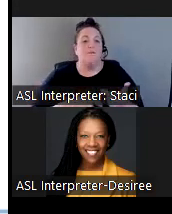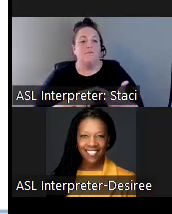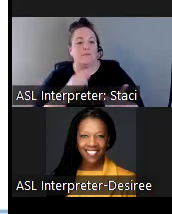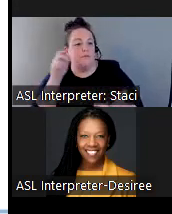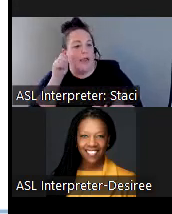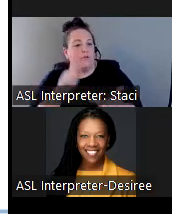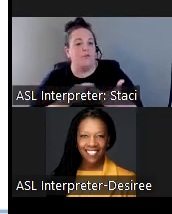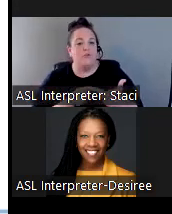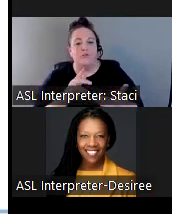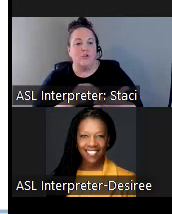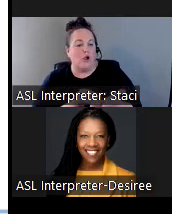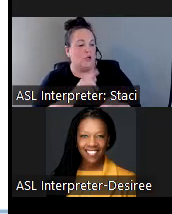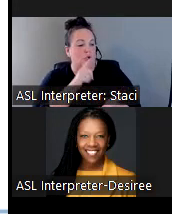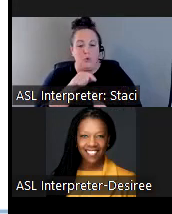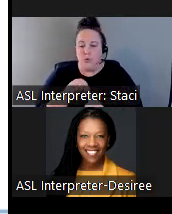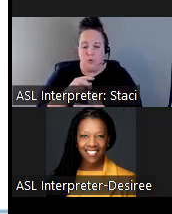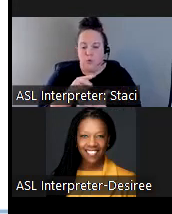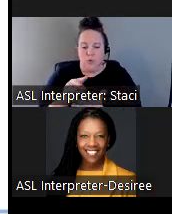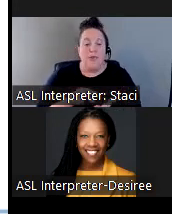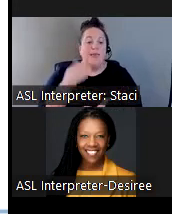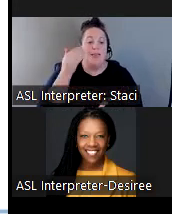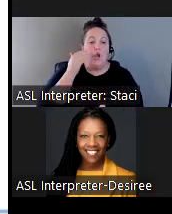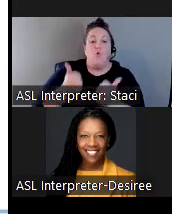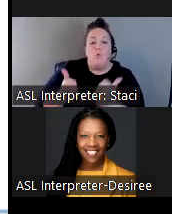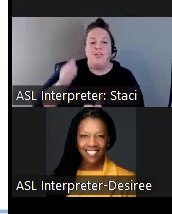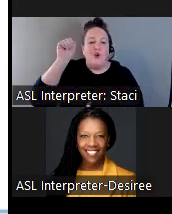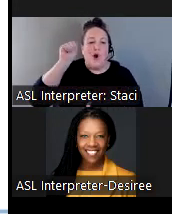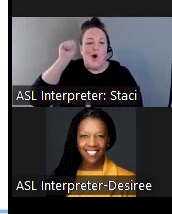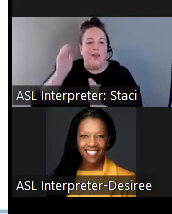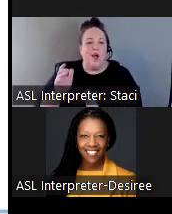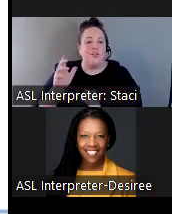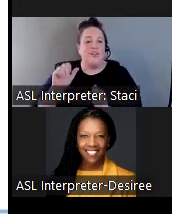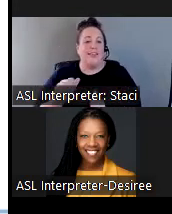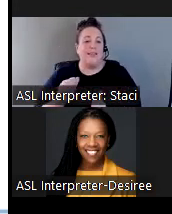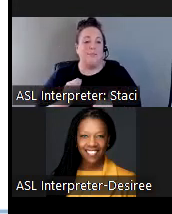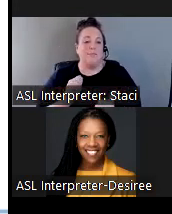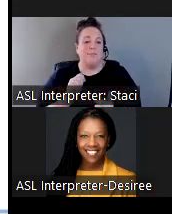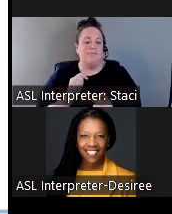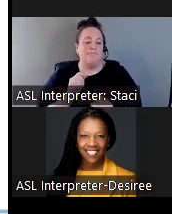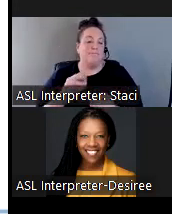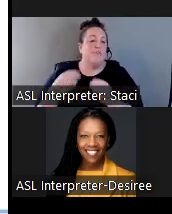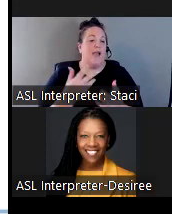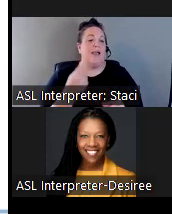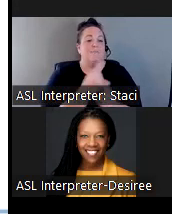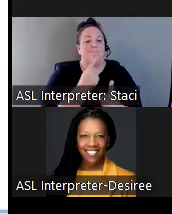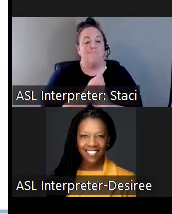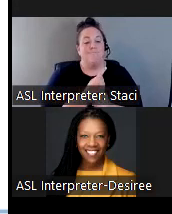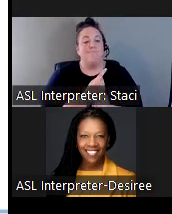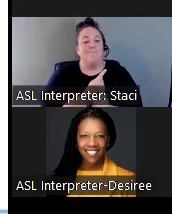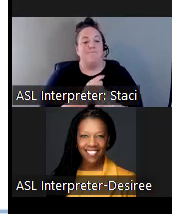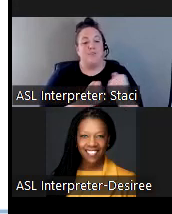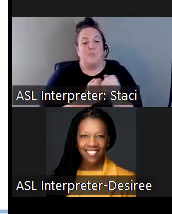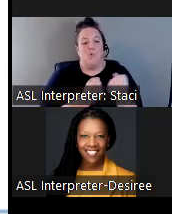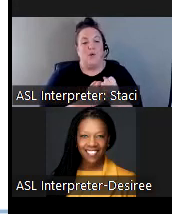can I send this baby to? They'll know which audiologist can provide what services within their brick and mortar. So